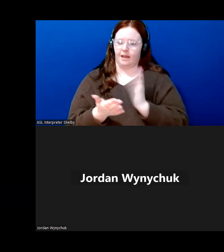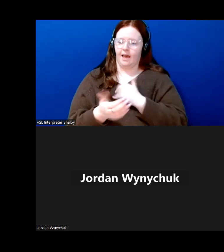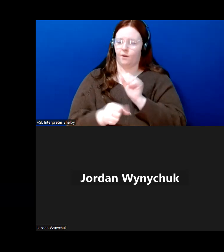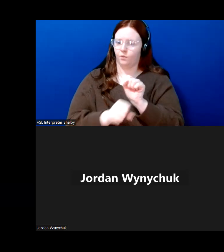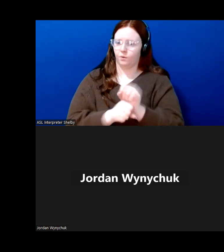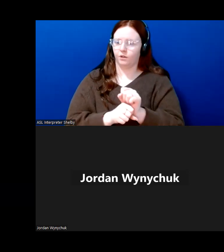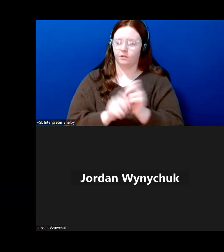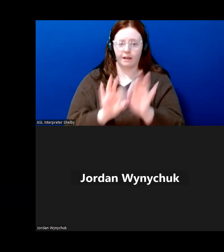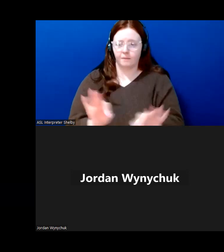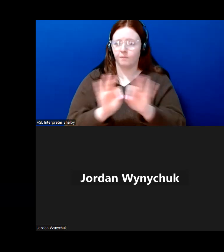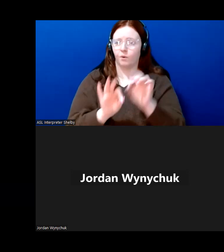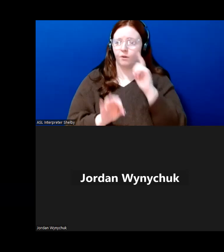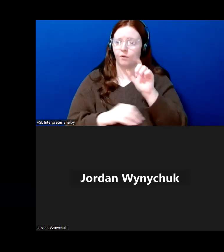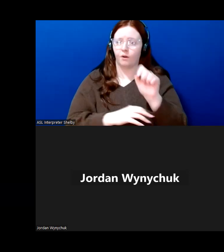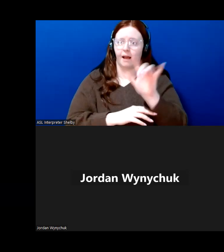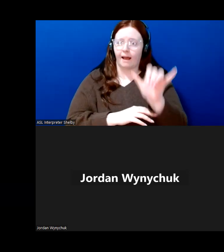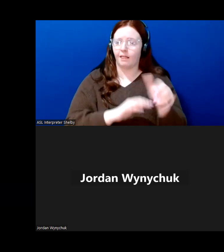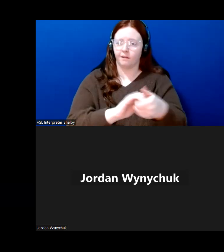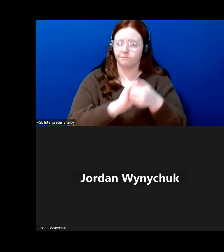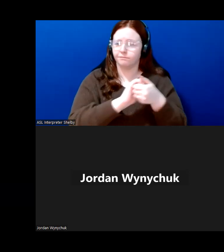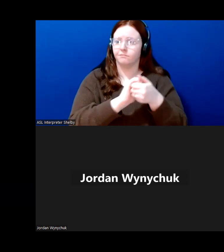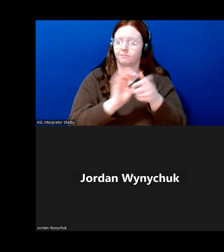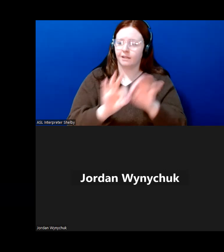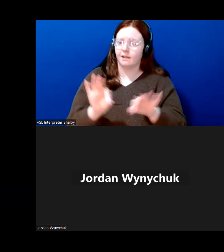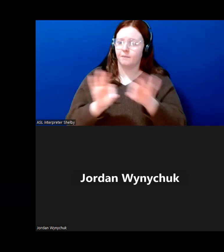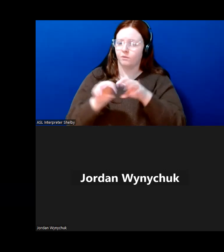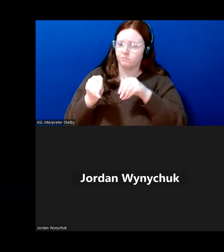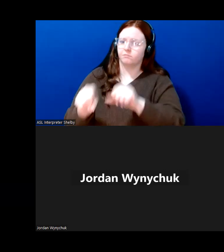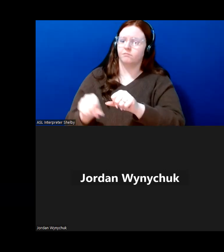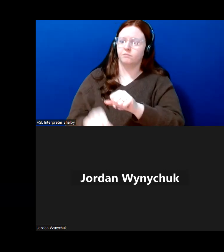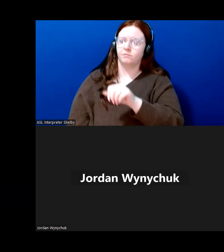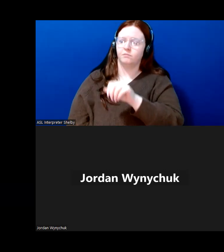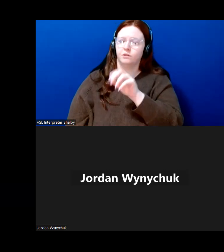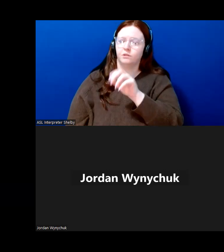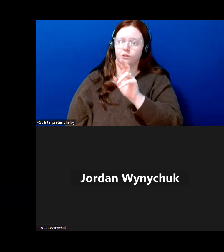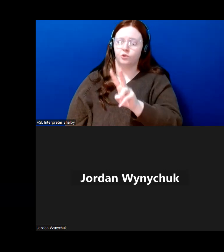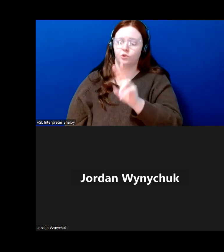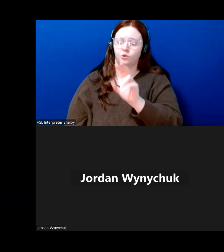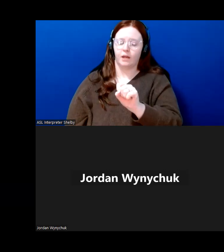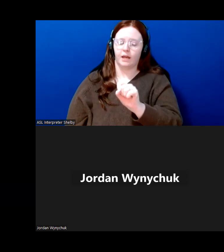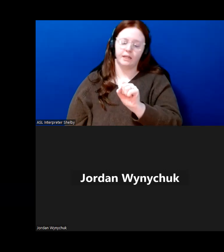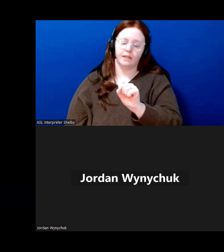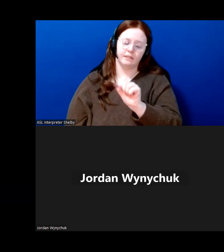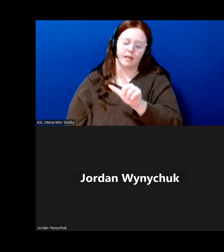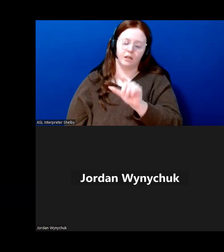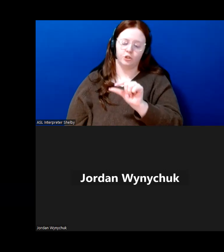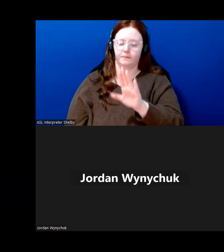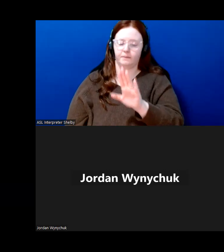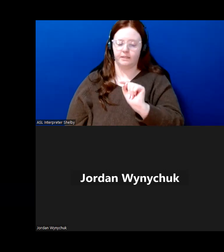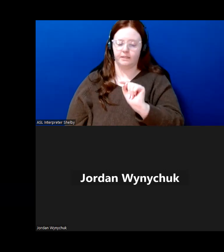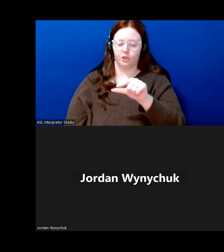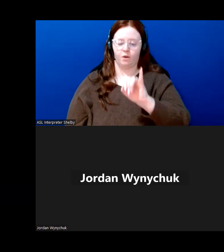of allyship and the importance of investing in the 2S LGBTQI+ community of Newfoundland and Labrador and the